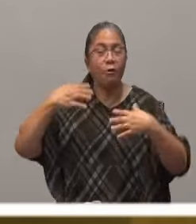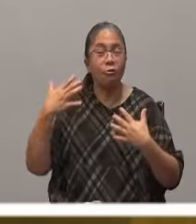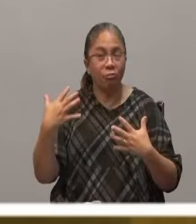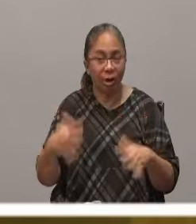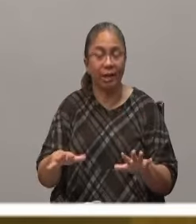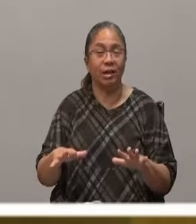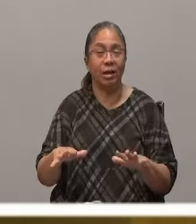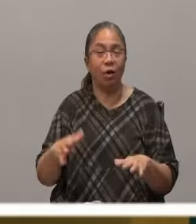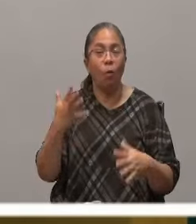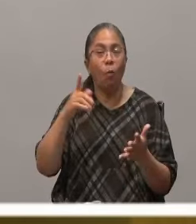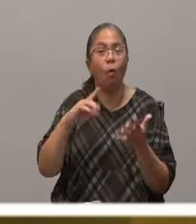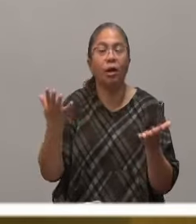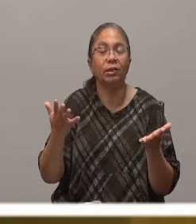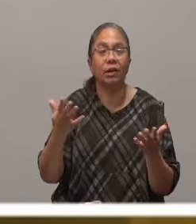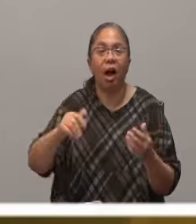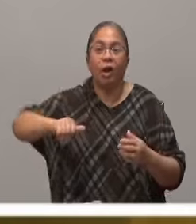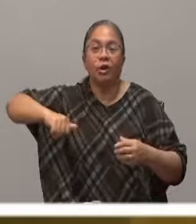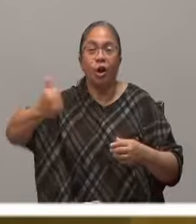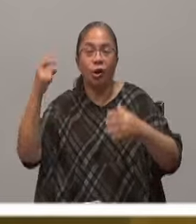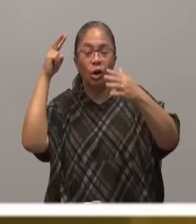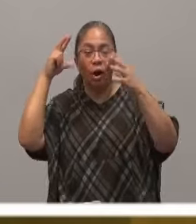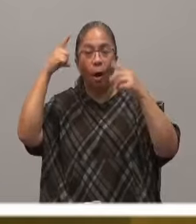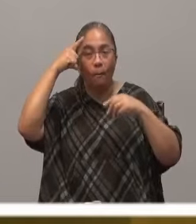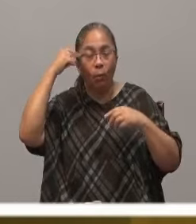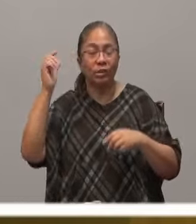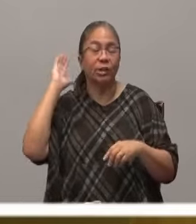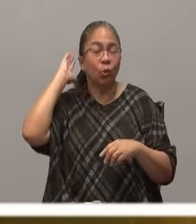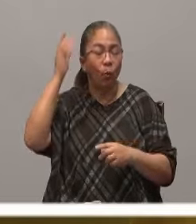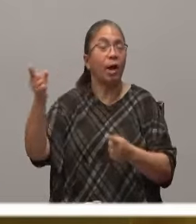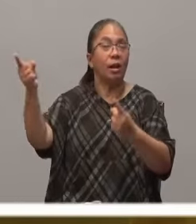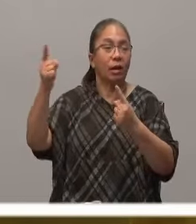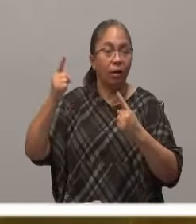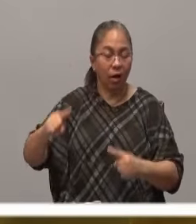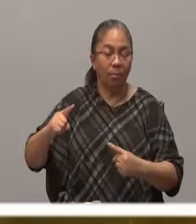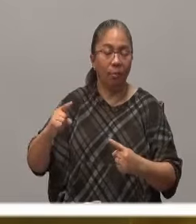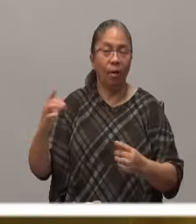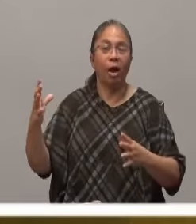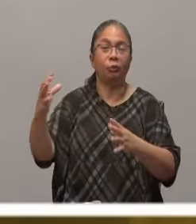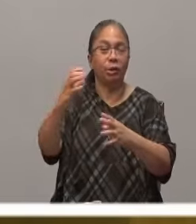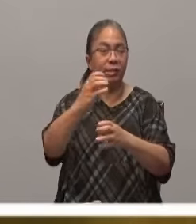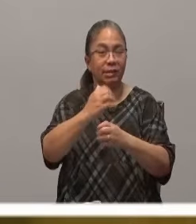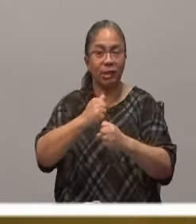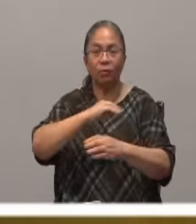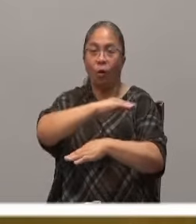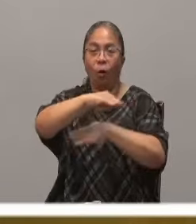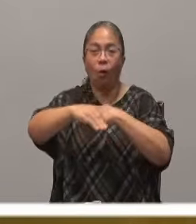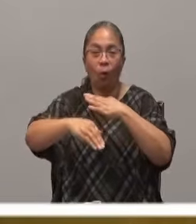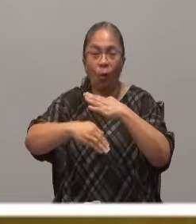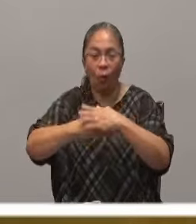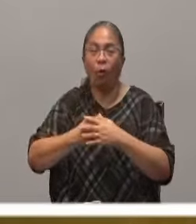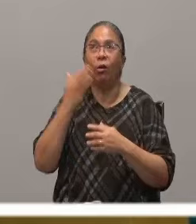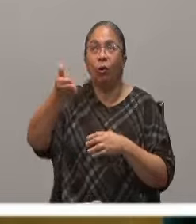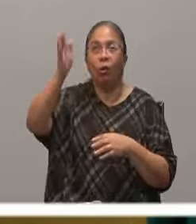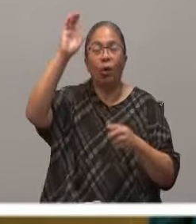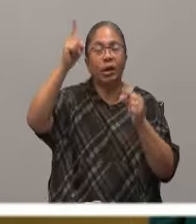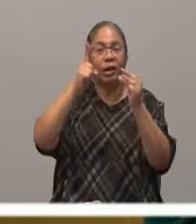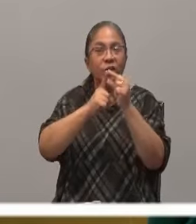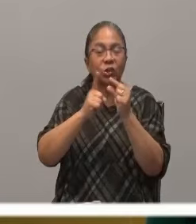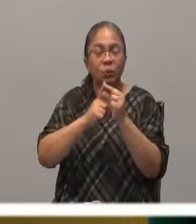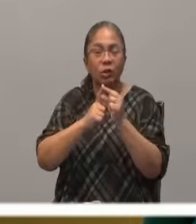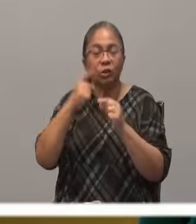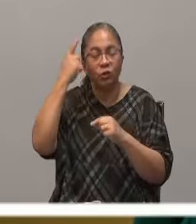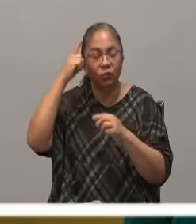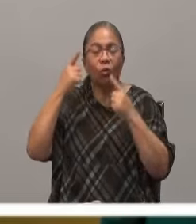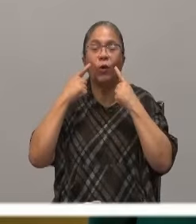another Moses will come, and that Moses will receive all the words that God wants to